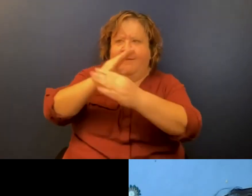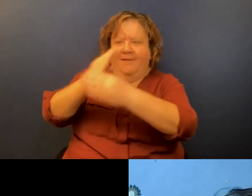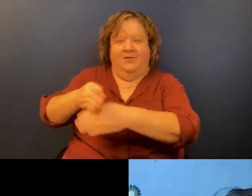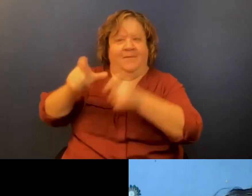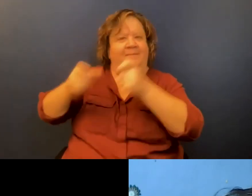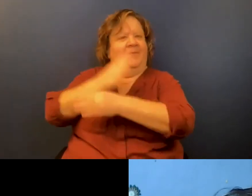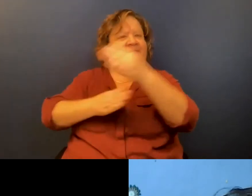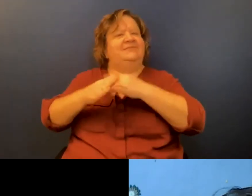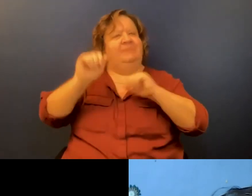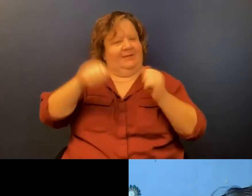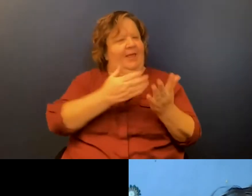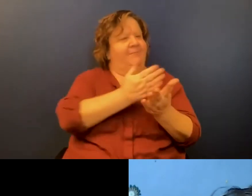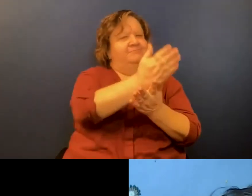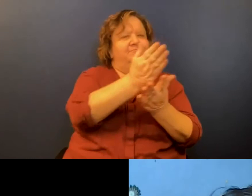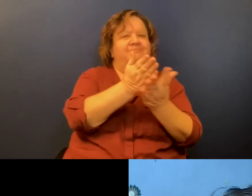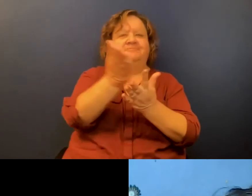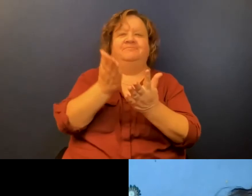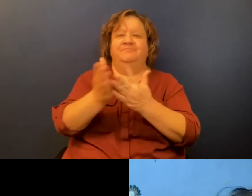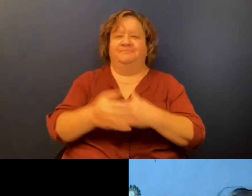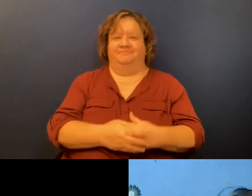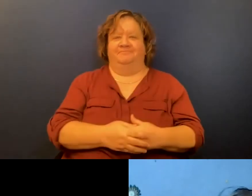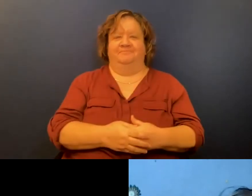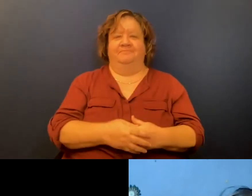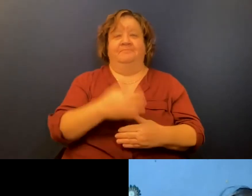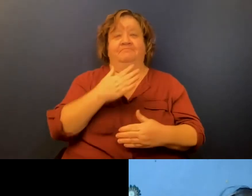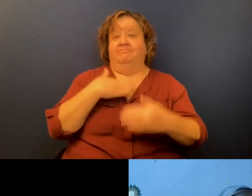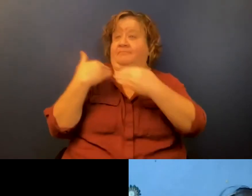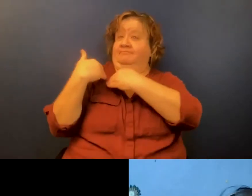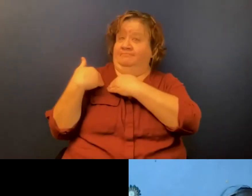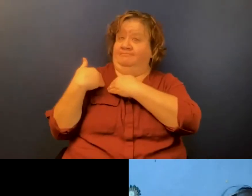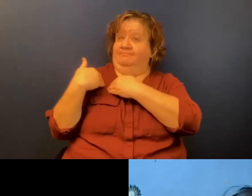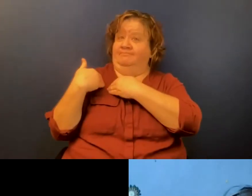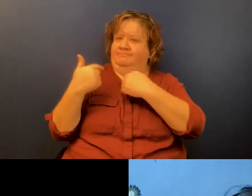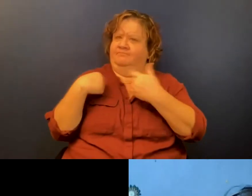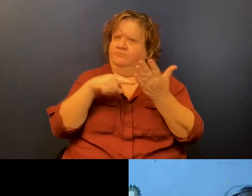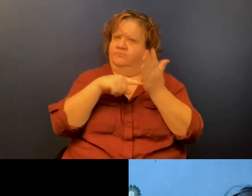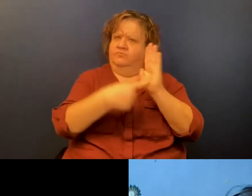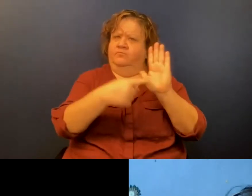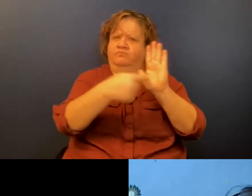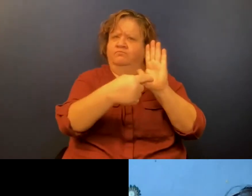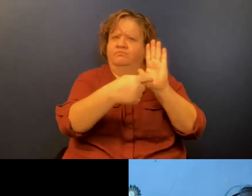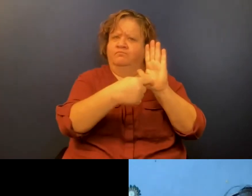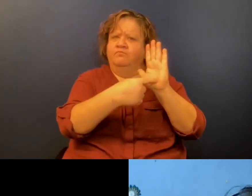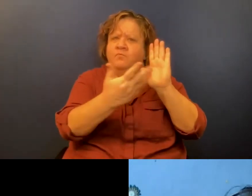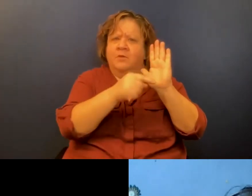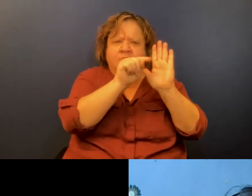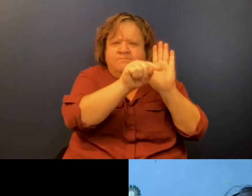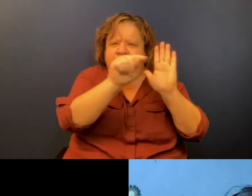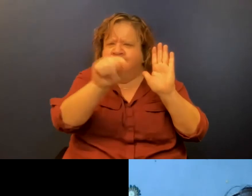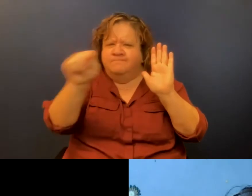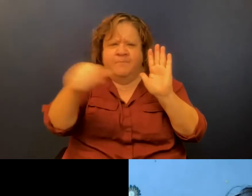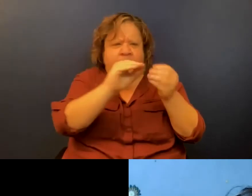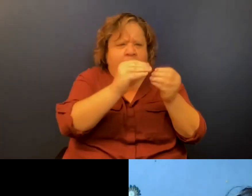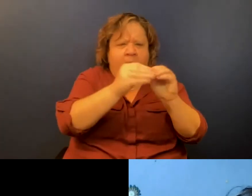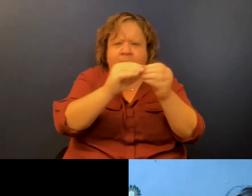you so we can continue closing gaps and talking about people to recreate ourselves, to enjoy